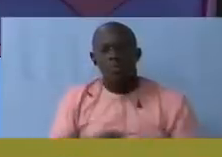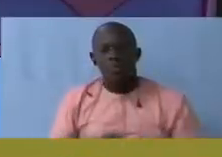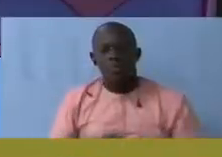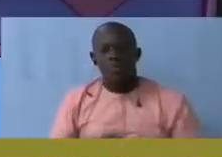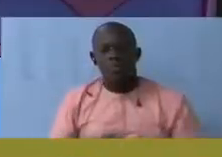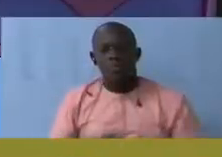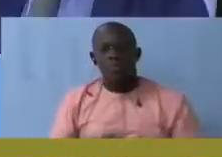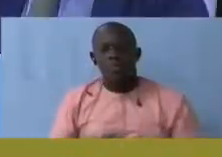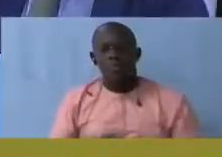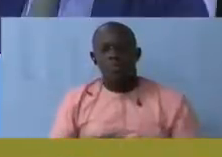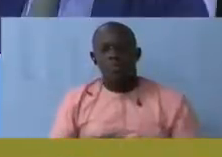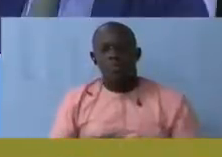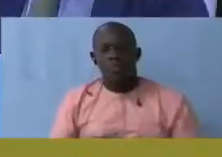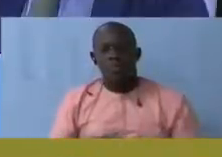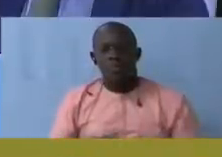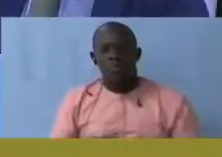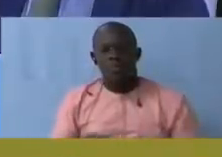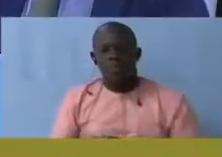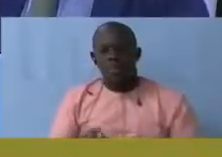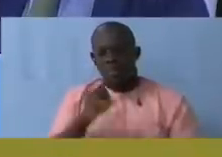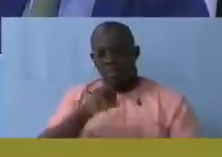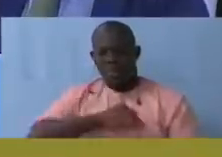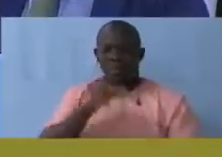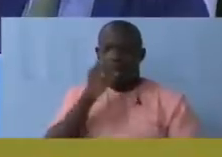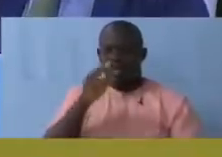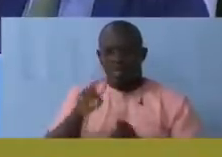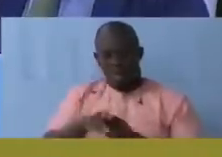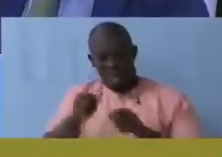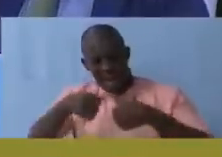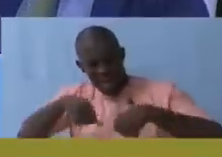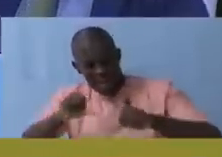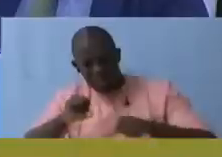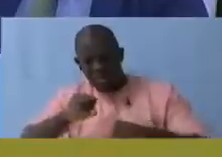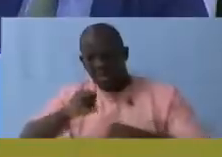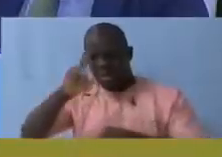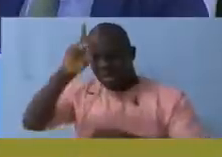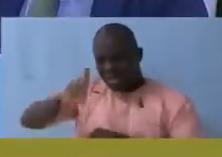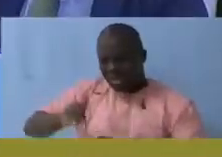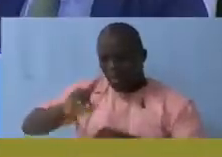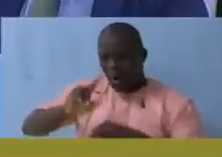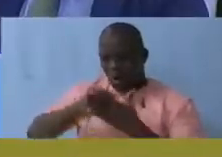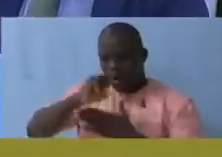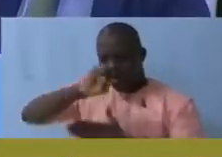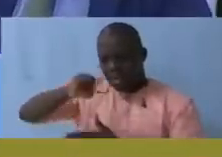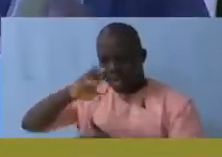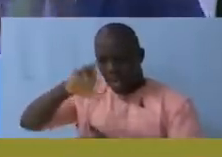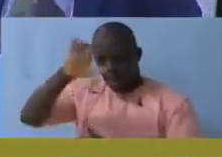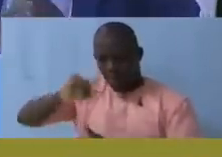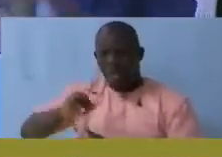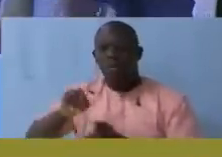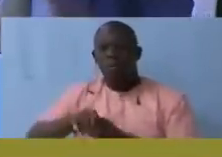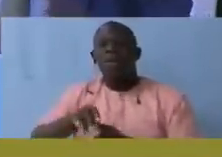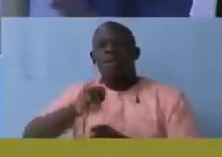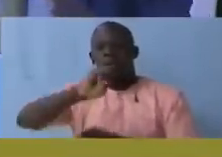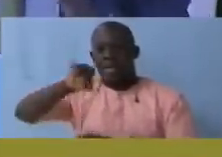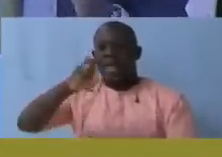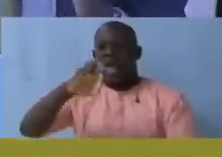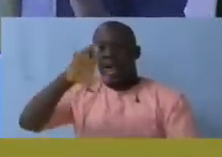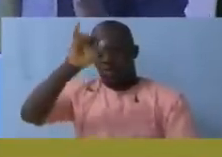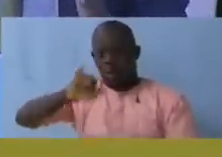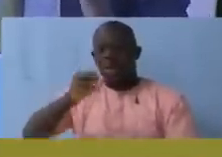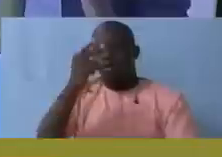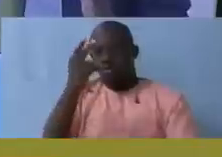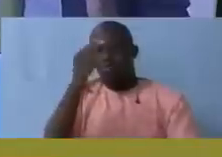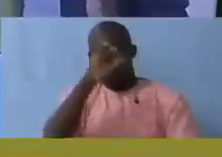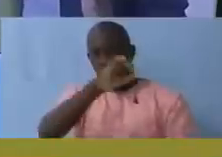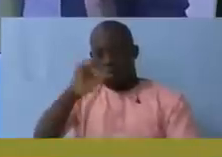2007? That was around December to January. January 2007, was it? Just at the inception of the